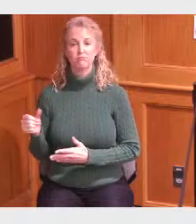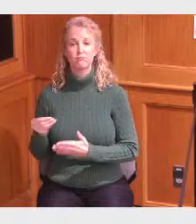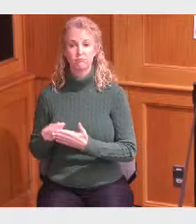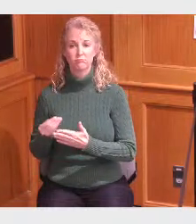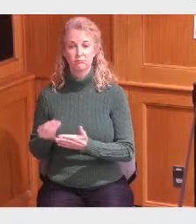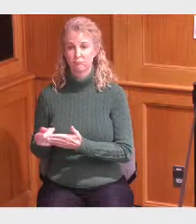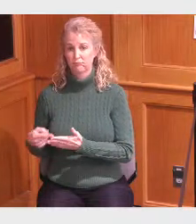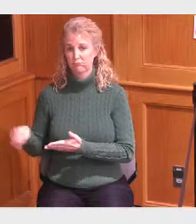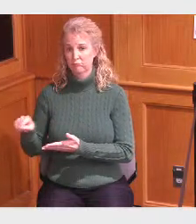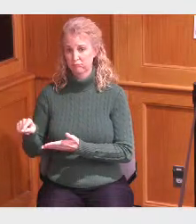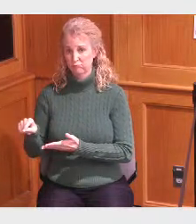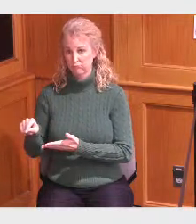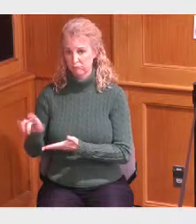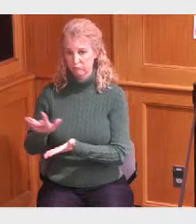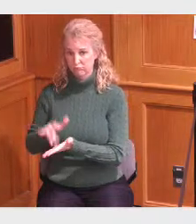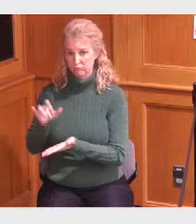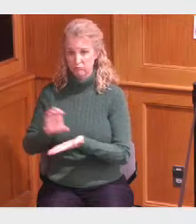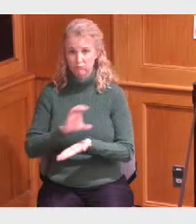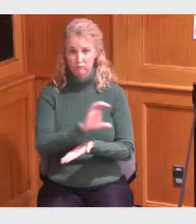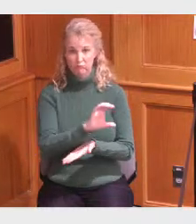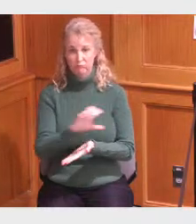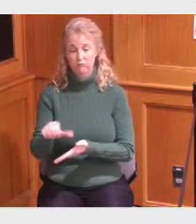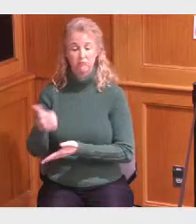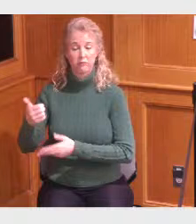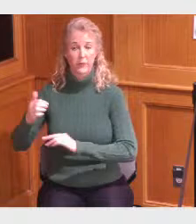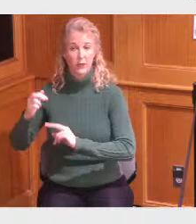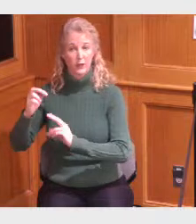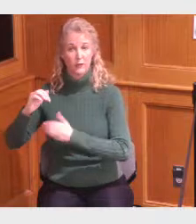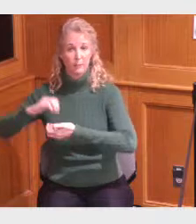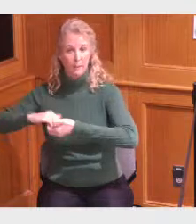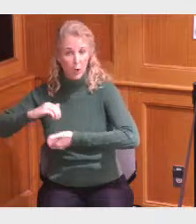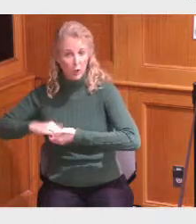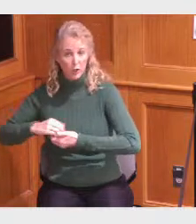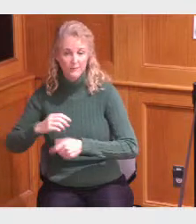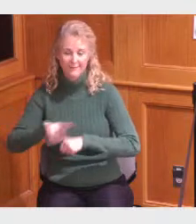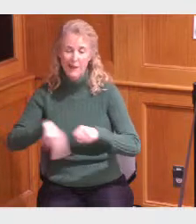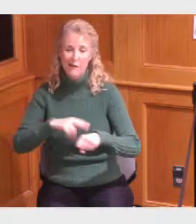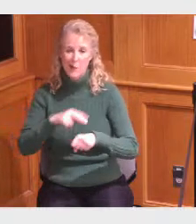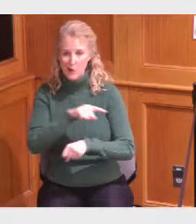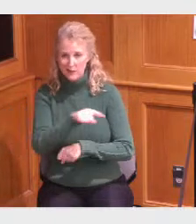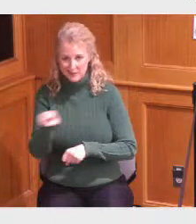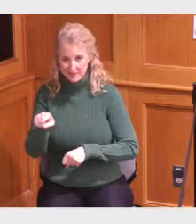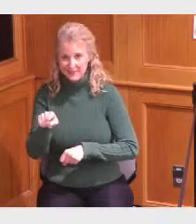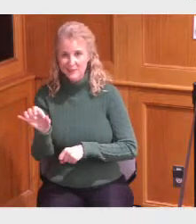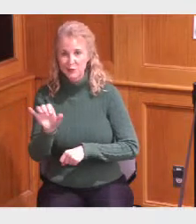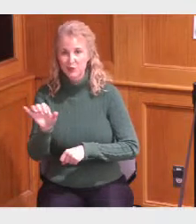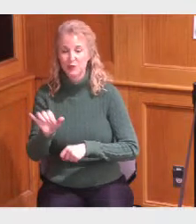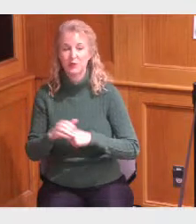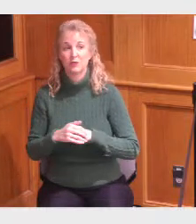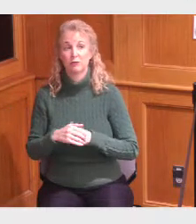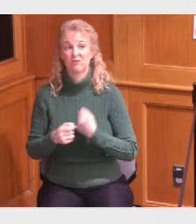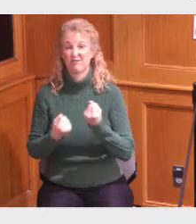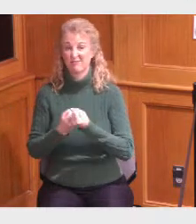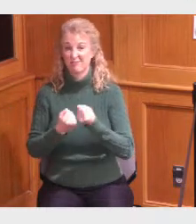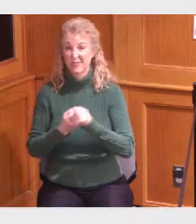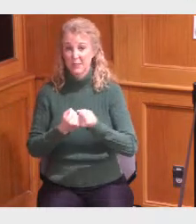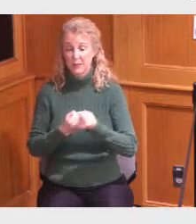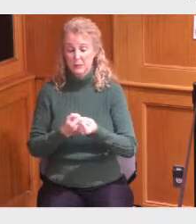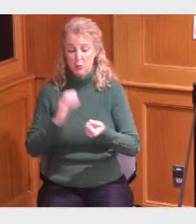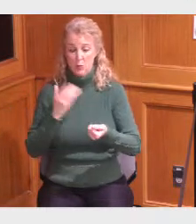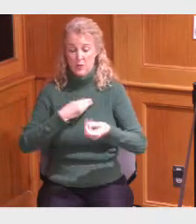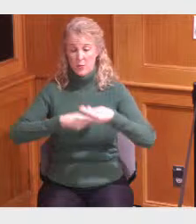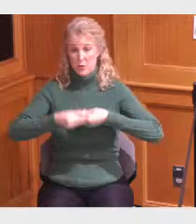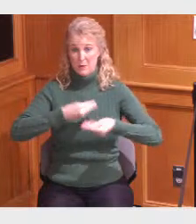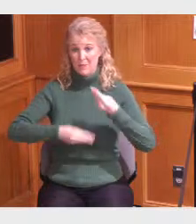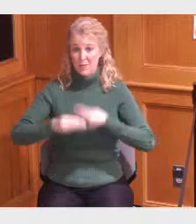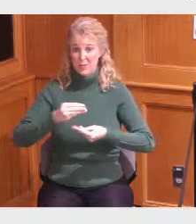they work with, other partners, Hamilton County being one of them, to supplement that overall budget. So